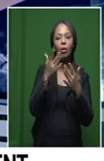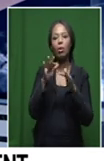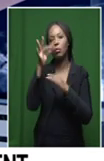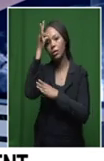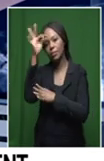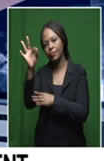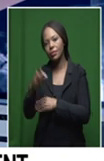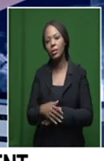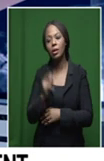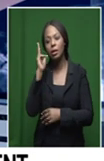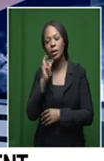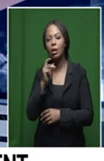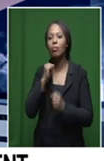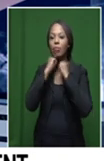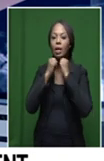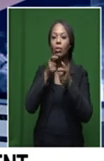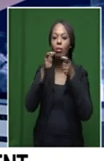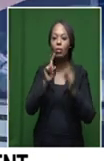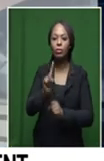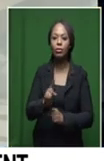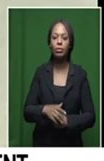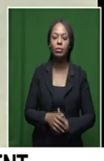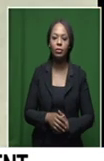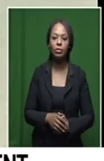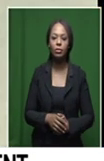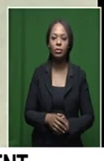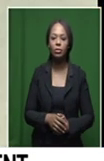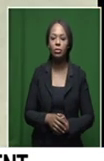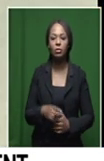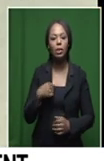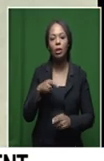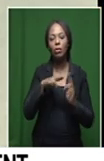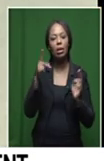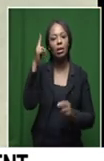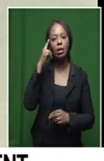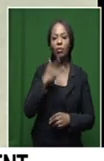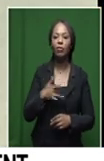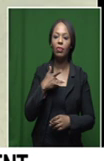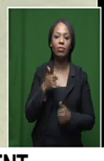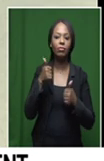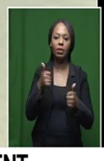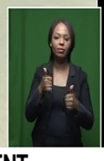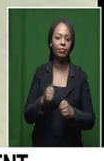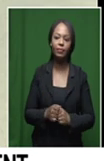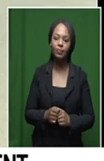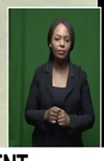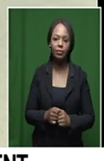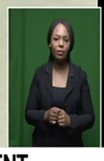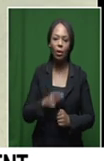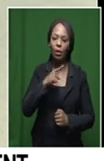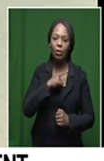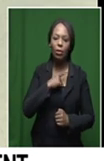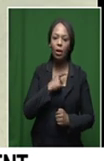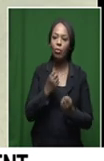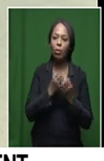take a listen and hear what the parents had to say. No, I don't think it's right. I don't feel it's right. It told enough number of people that